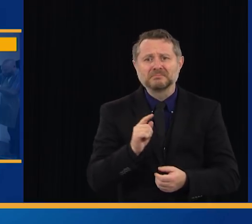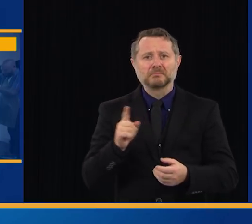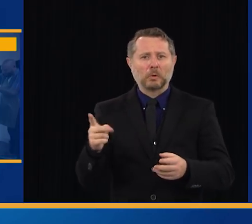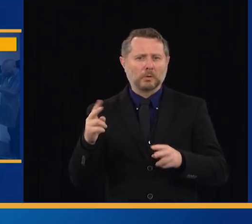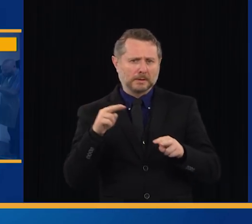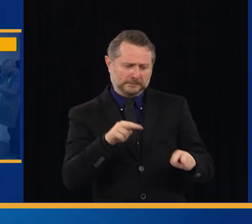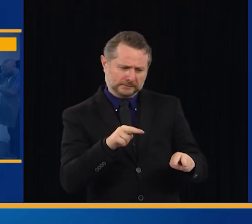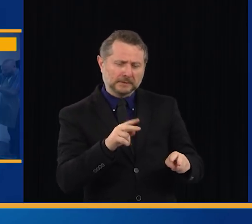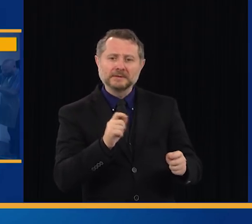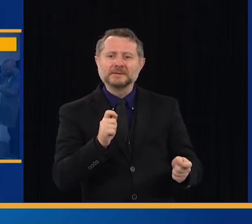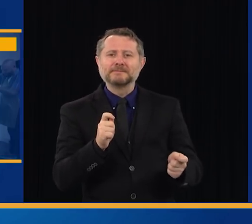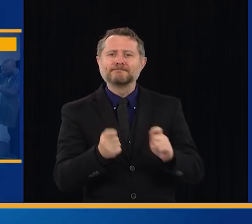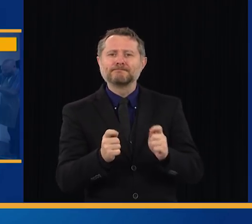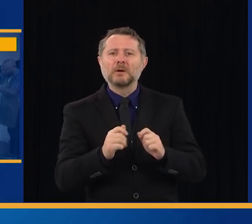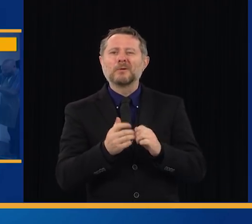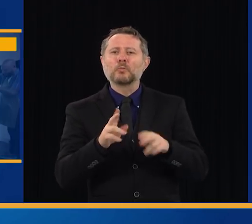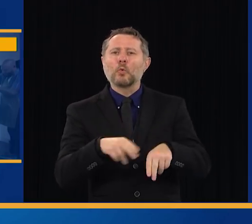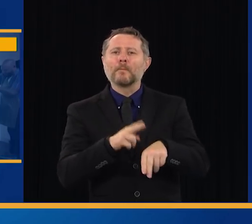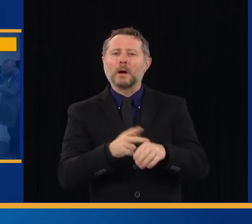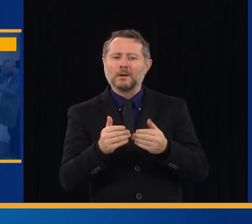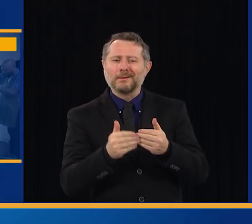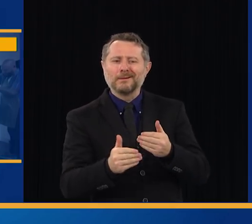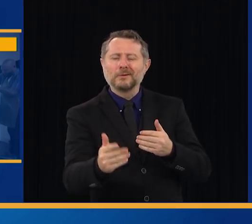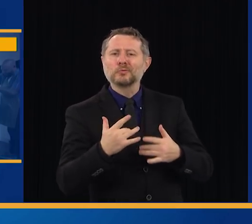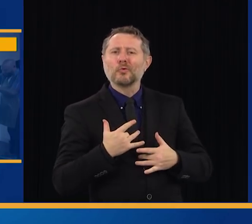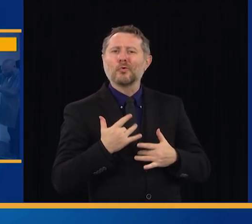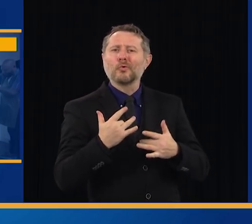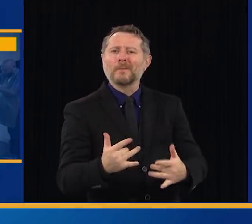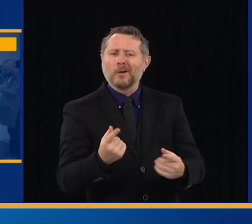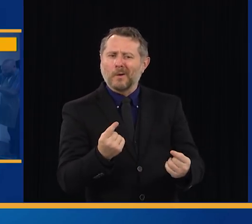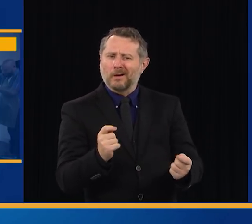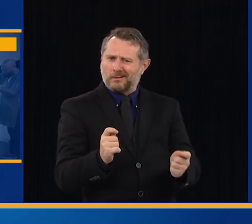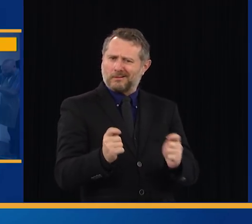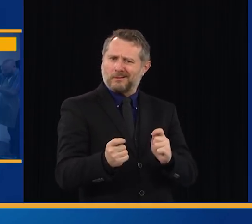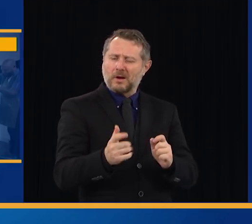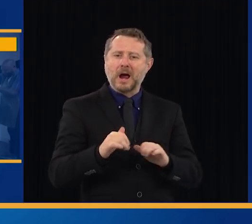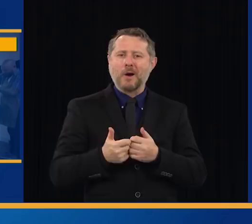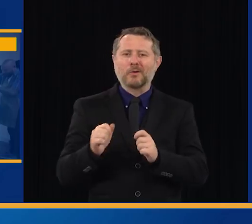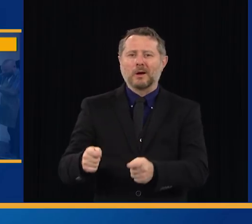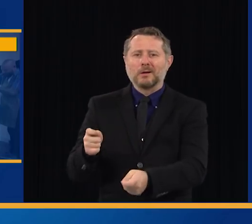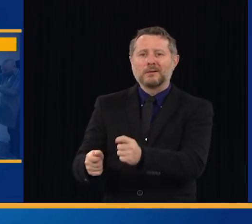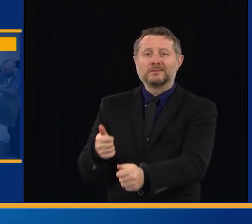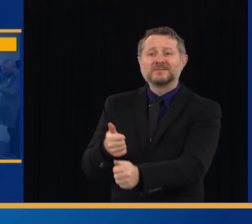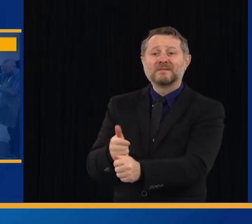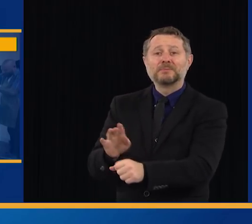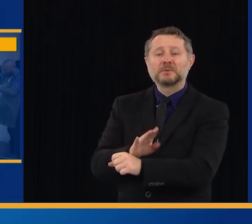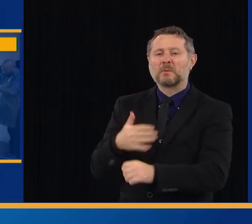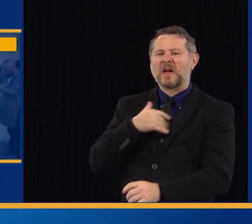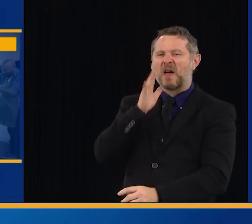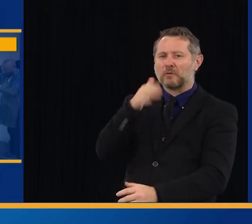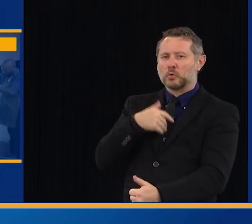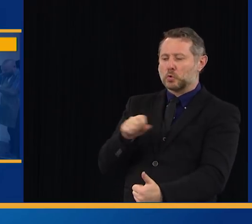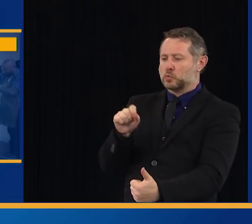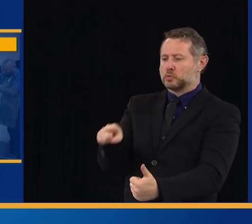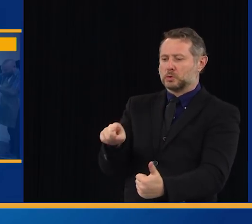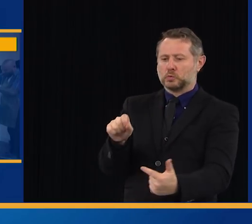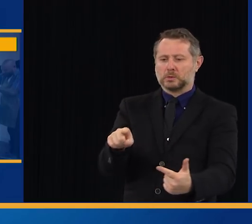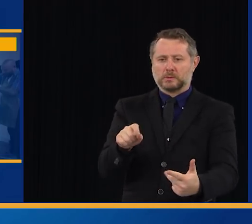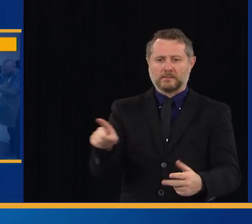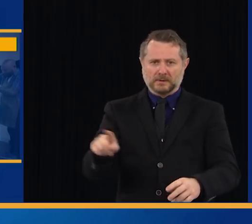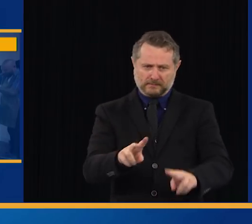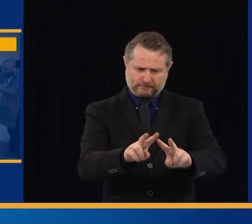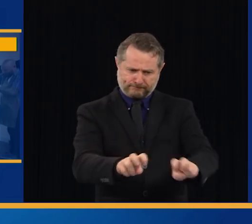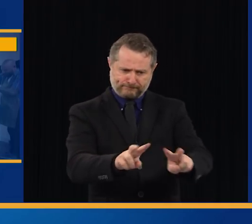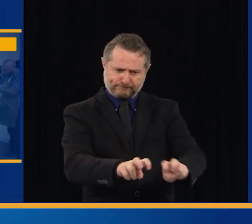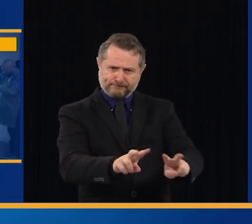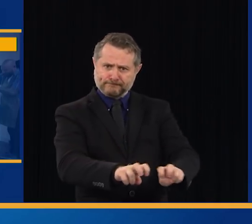us how they think they can adjust to it. One of our questions in evaluations is, how essential